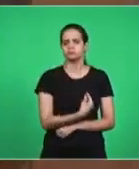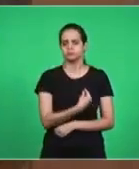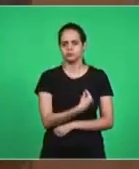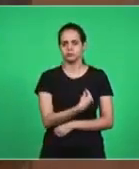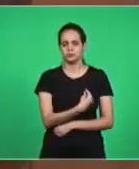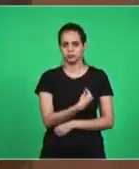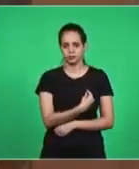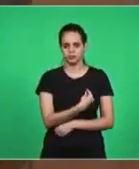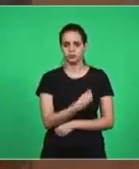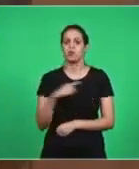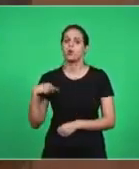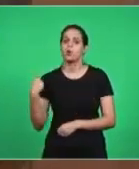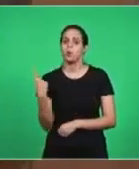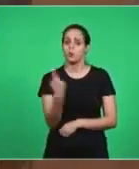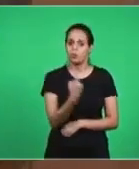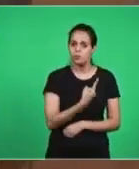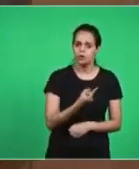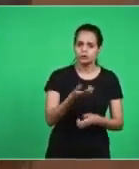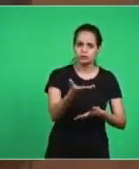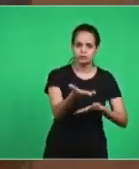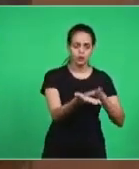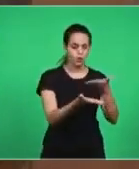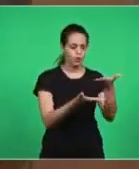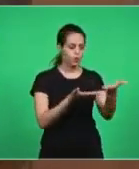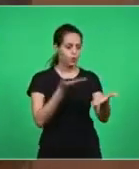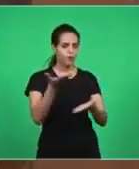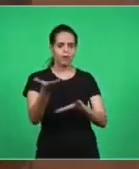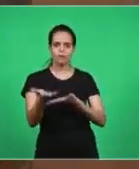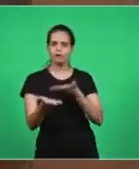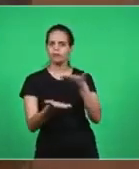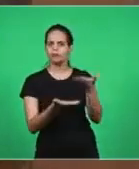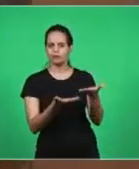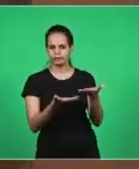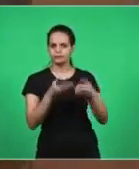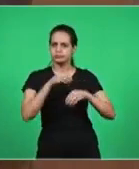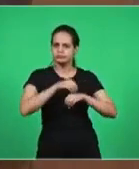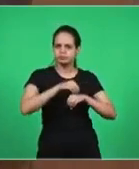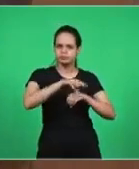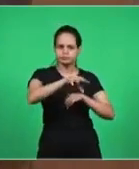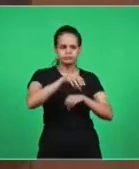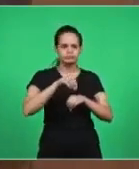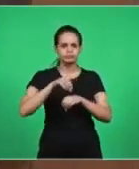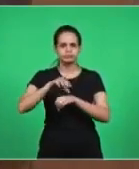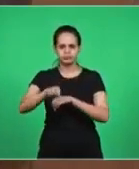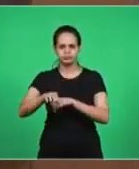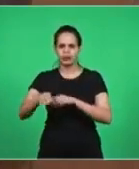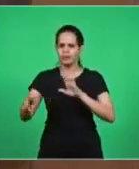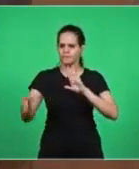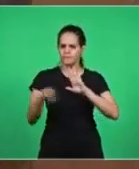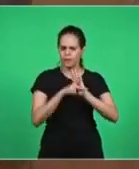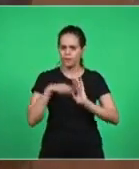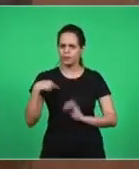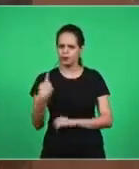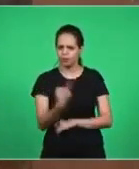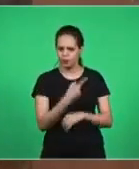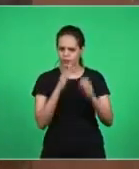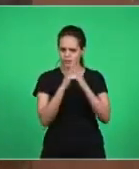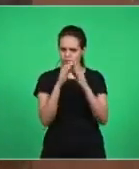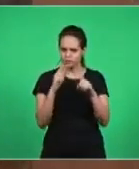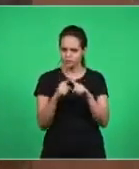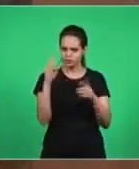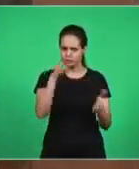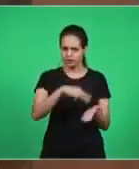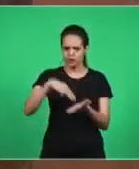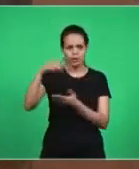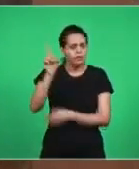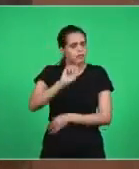We have done a sharing of a message that does not belong to the Maranatha Church. It is of the God, faithful